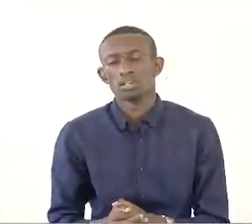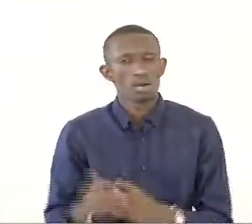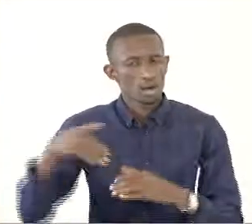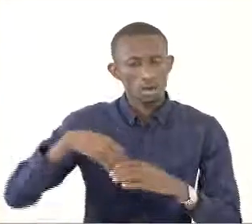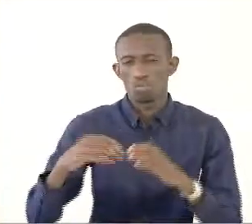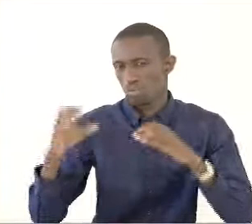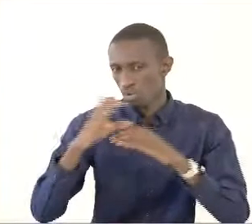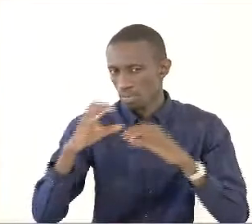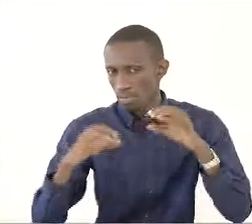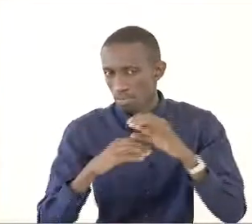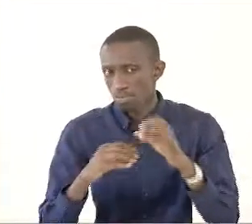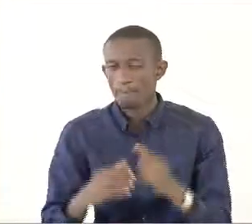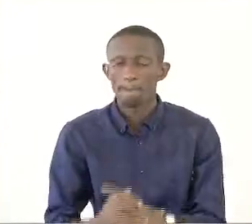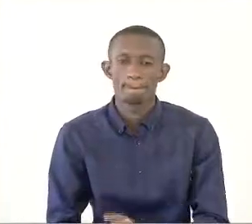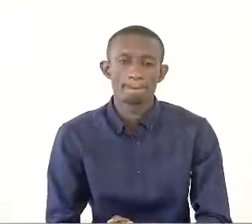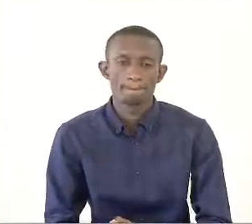chemical